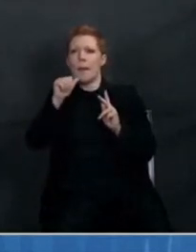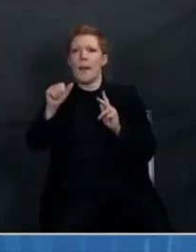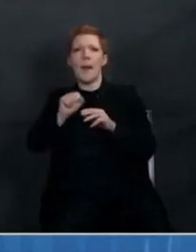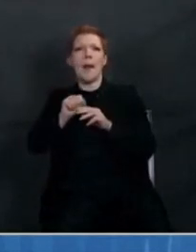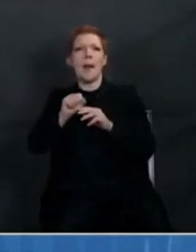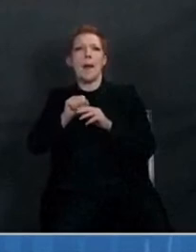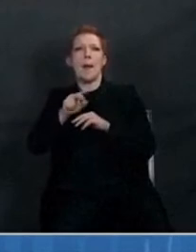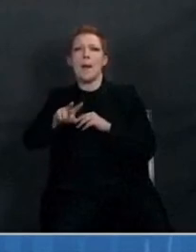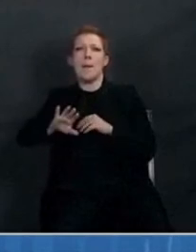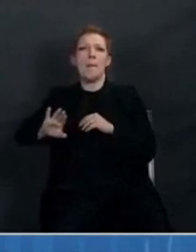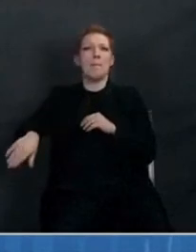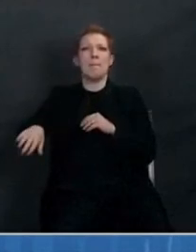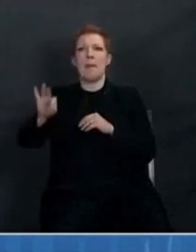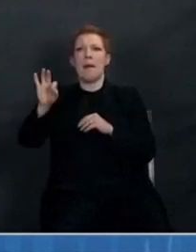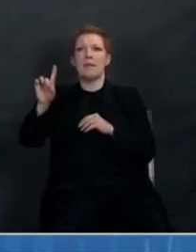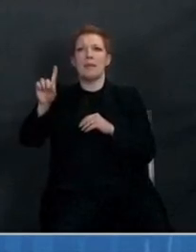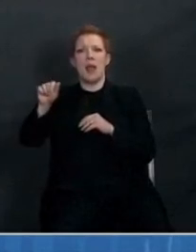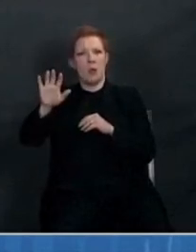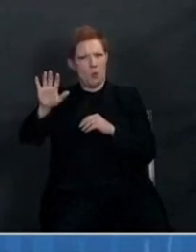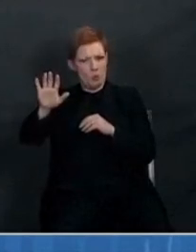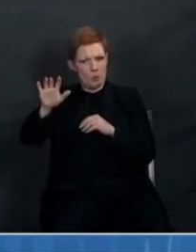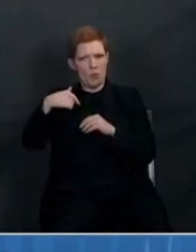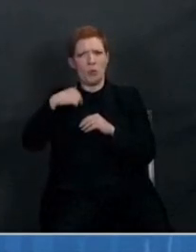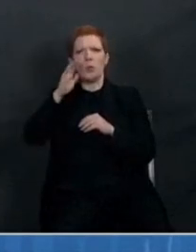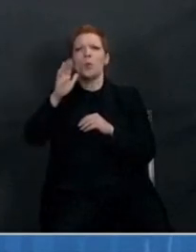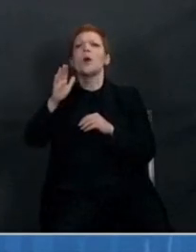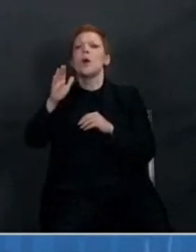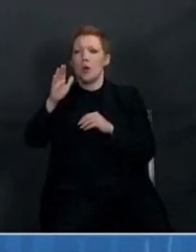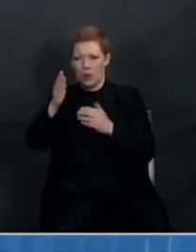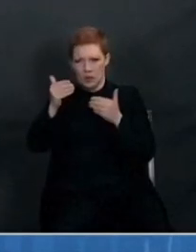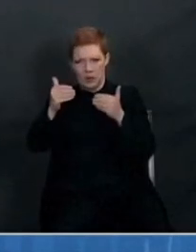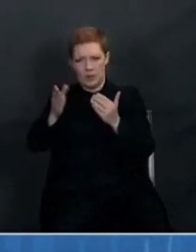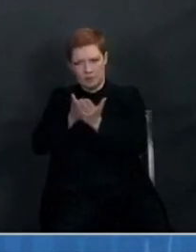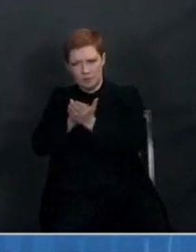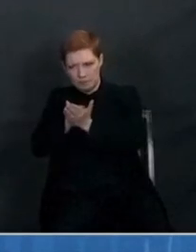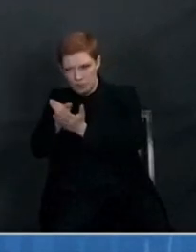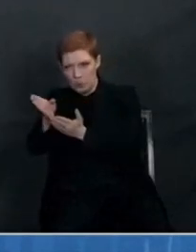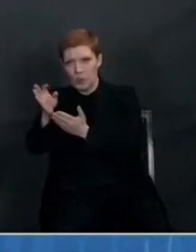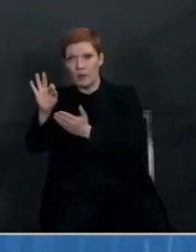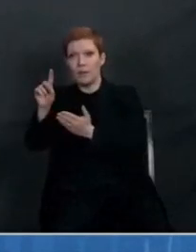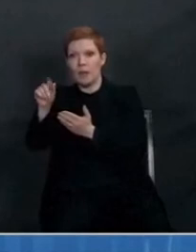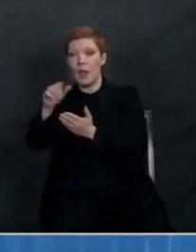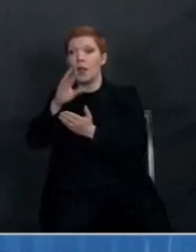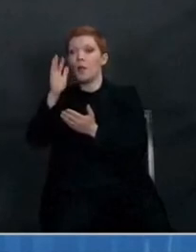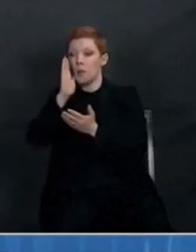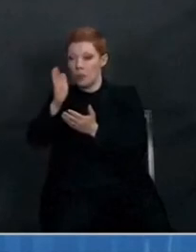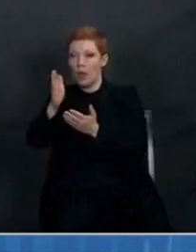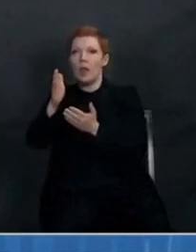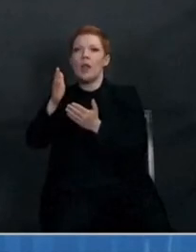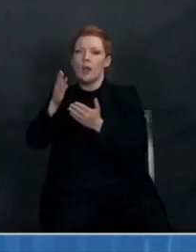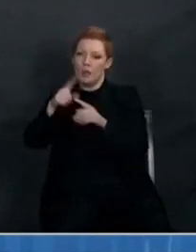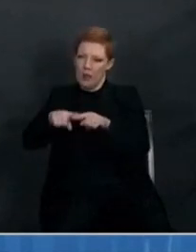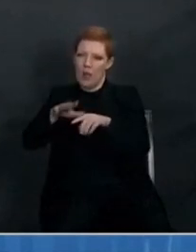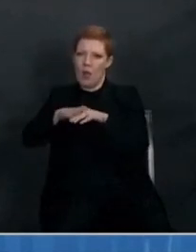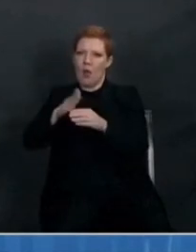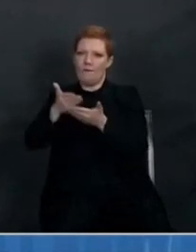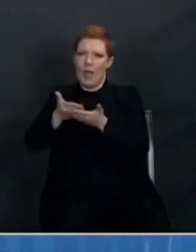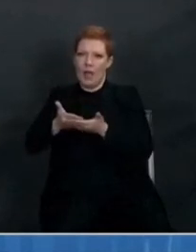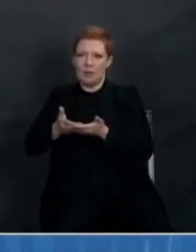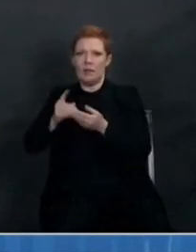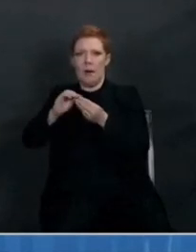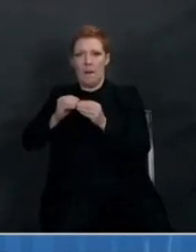and we are not planning for facts that aren't yet in evidence. So the numbers and the dates that we've talked about here are relative to